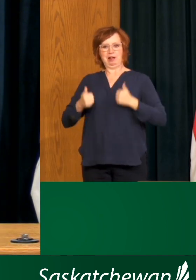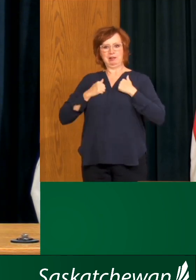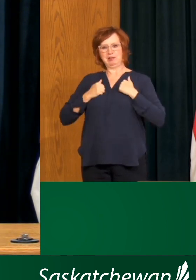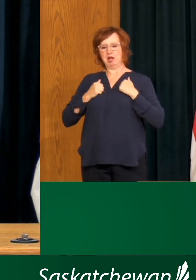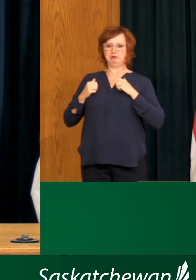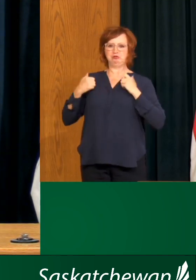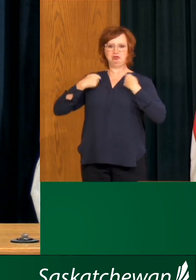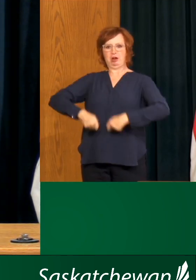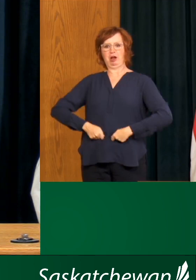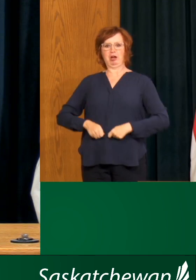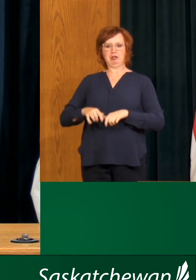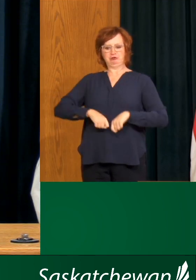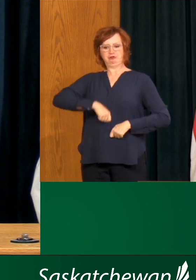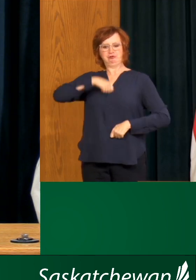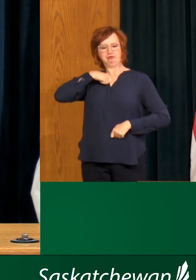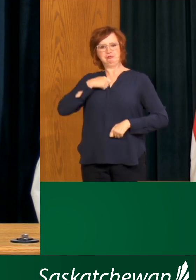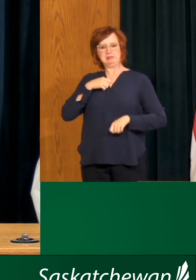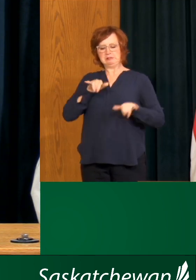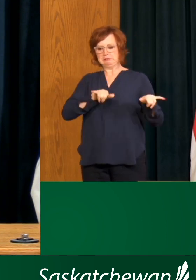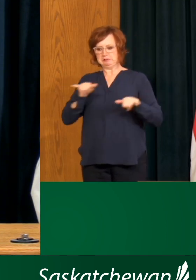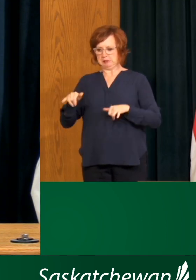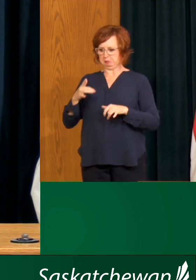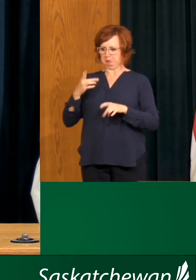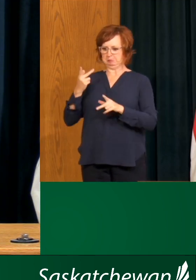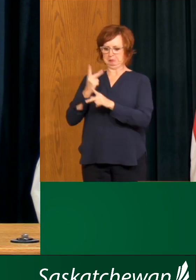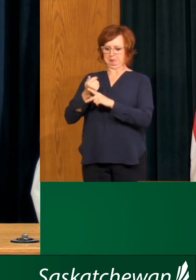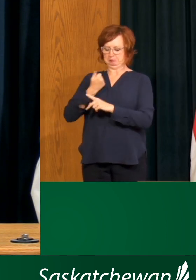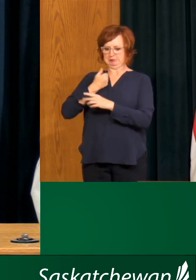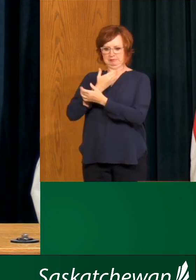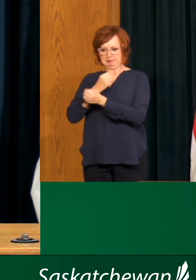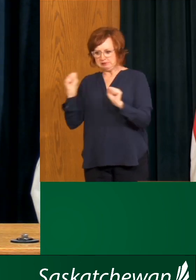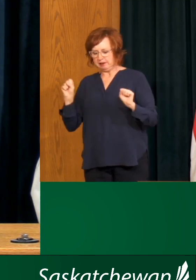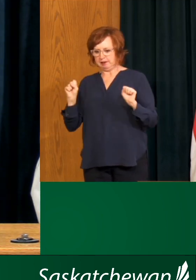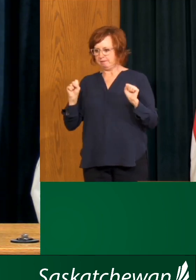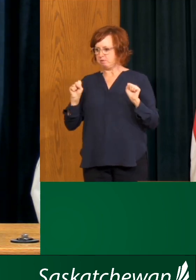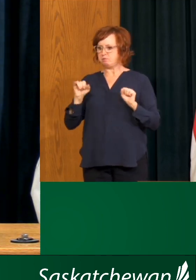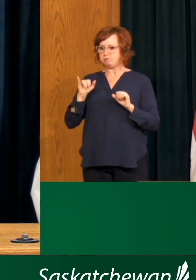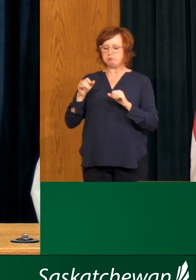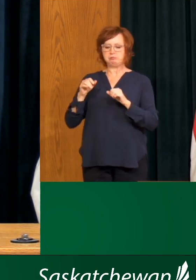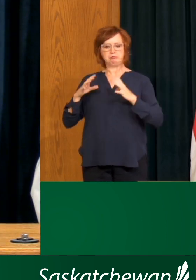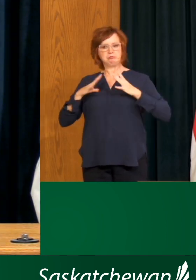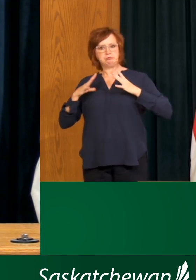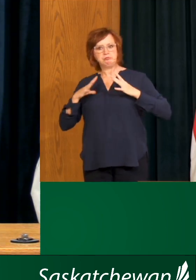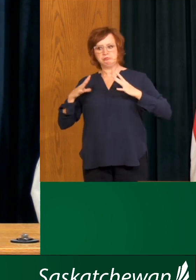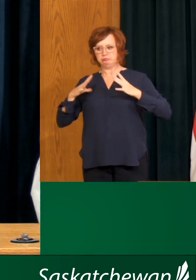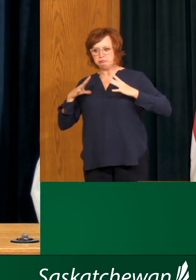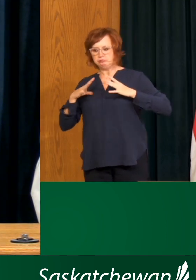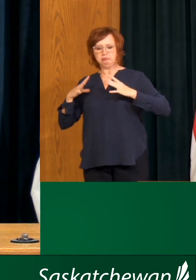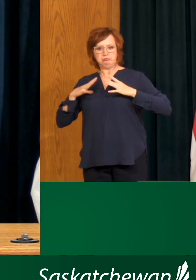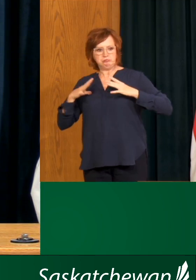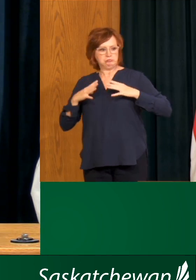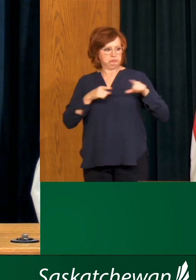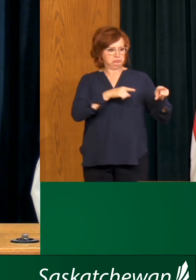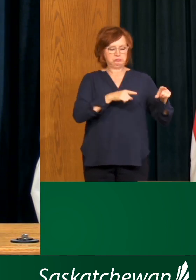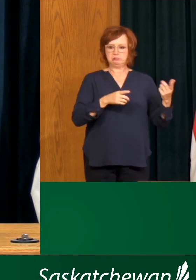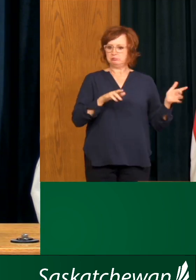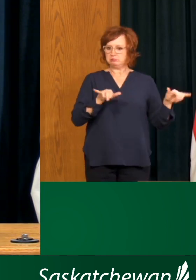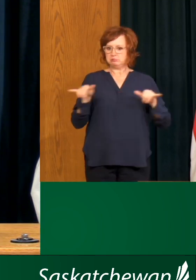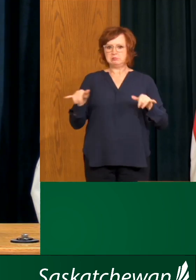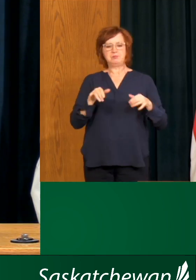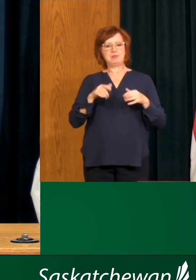you're out shopping or visiting your friends and neighbors, these simple, common sense practices will keep you safe and they will keep those around you